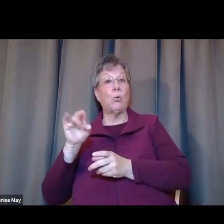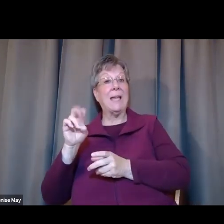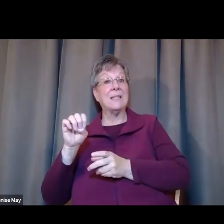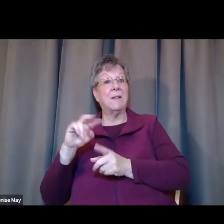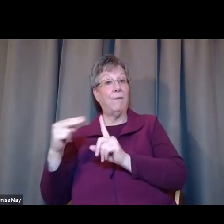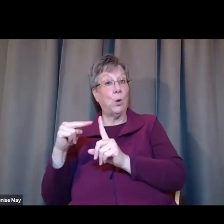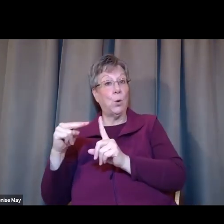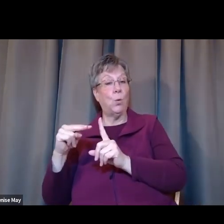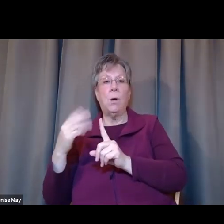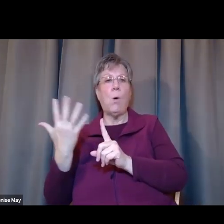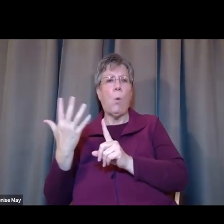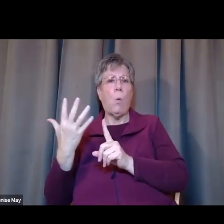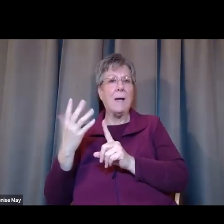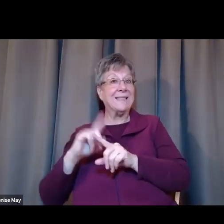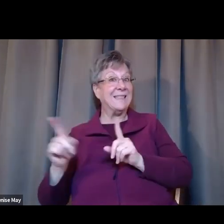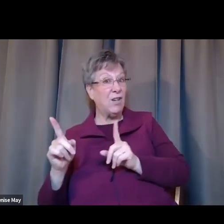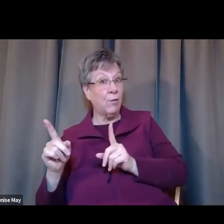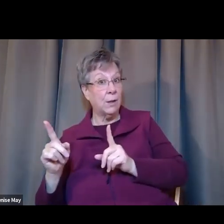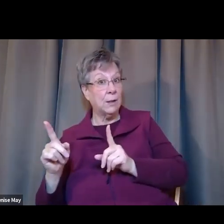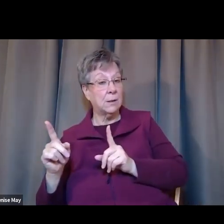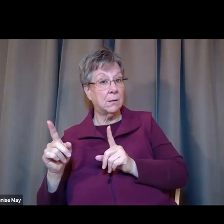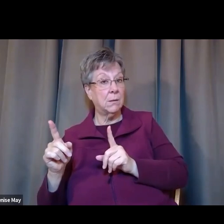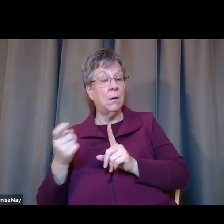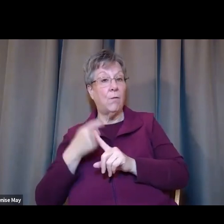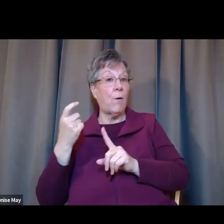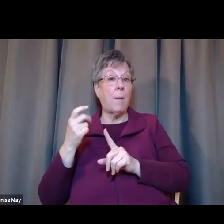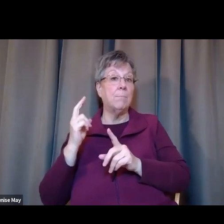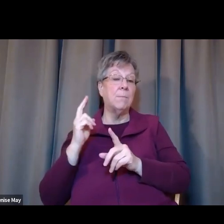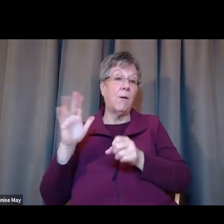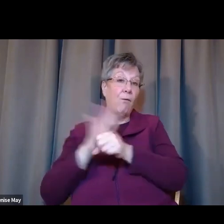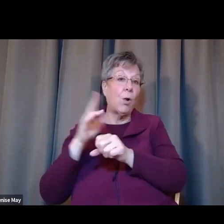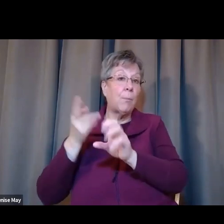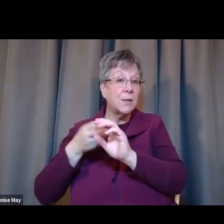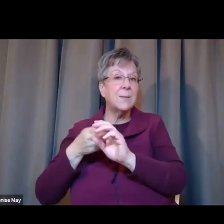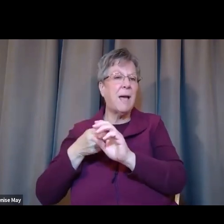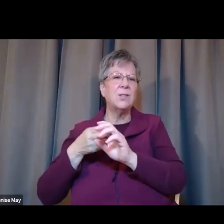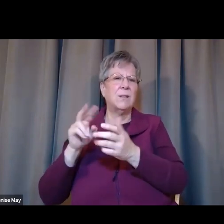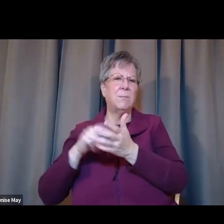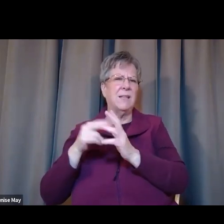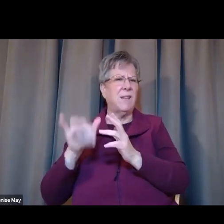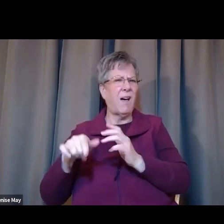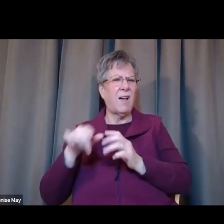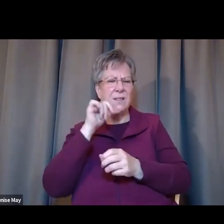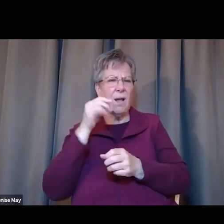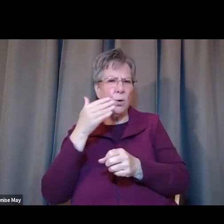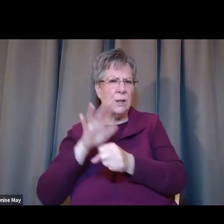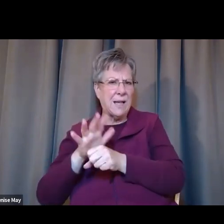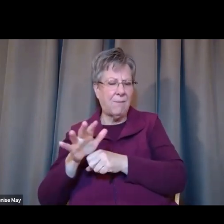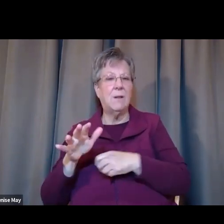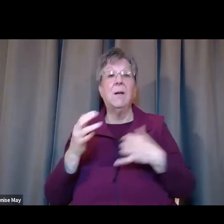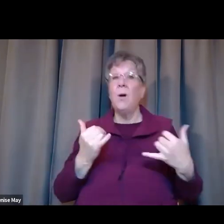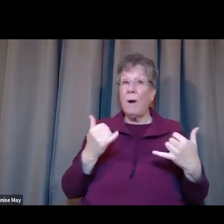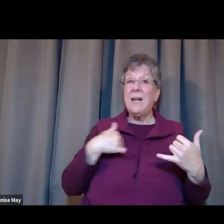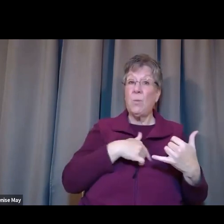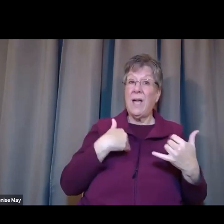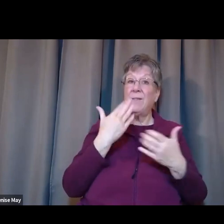high participation or equality is moving away from this promised land. One of the remarkable things about our current moment is that we have states headed